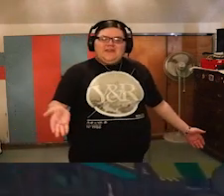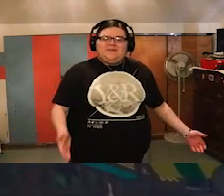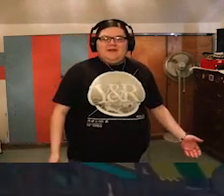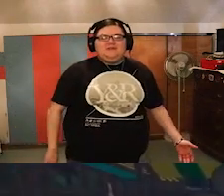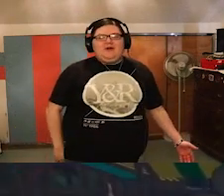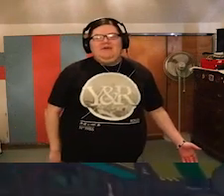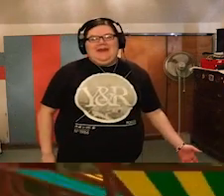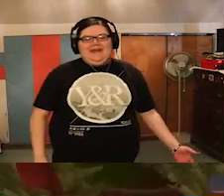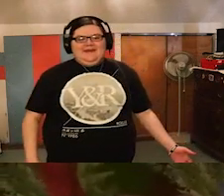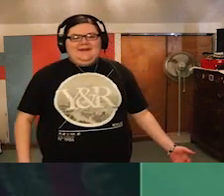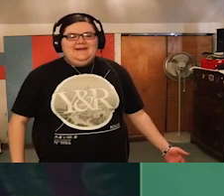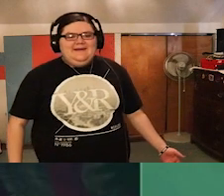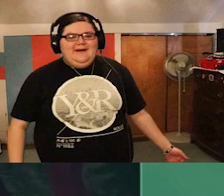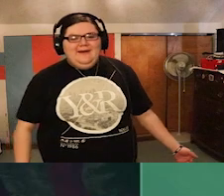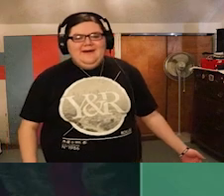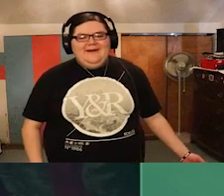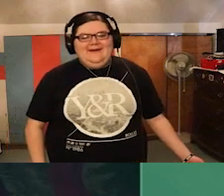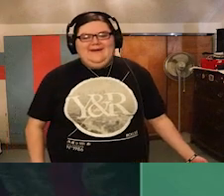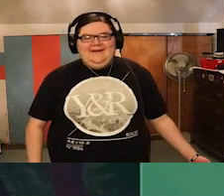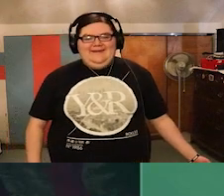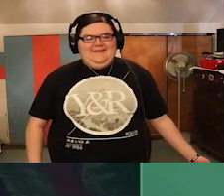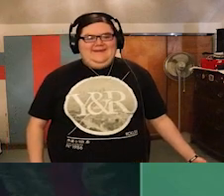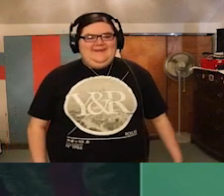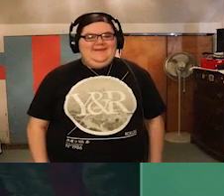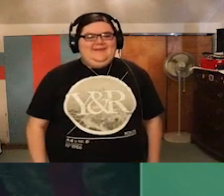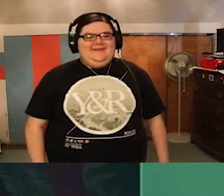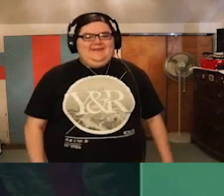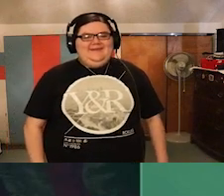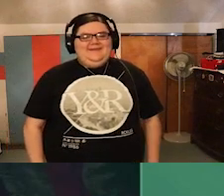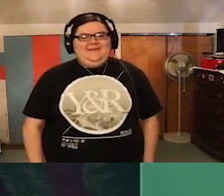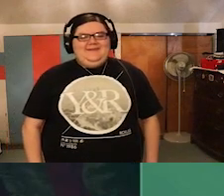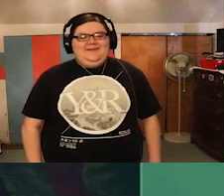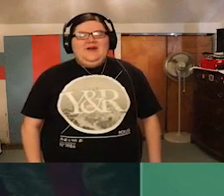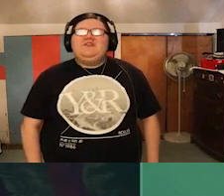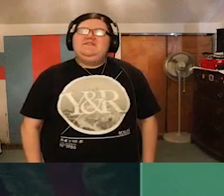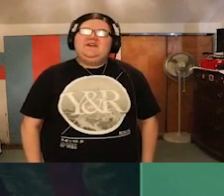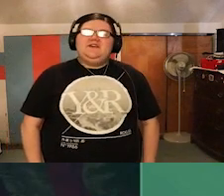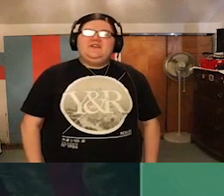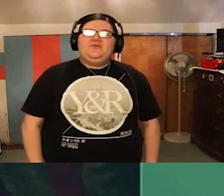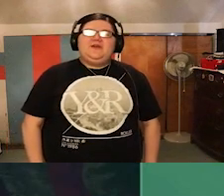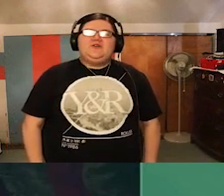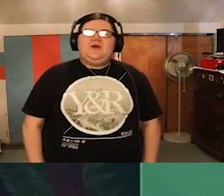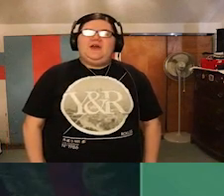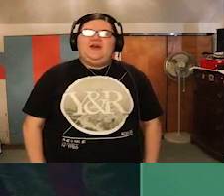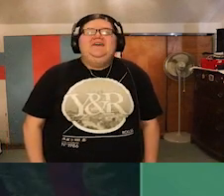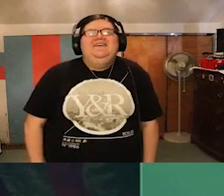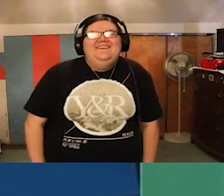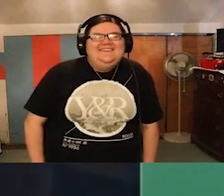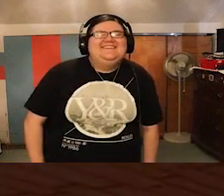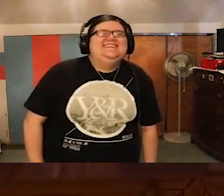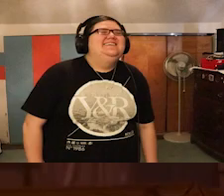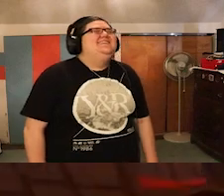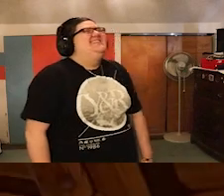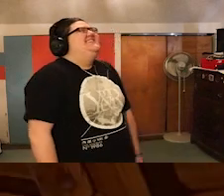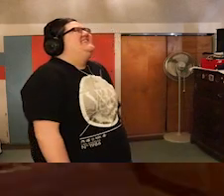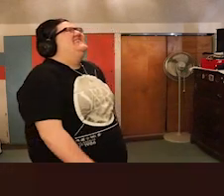say. I saw he was going in. Some kind of magnet you are going over there. Oh, wow. Nah, you lot are. When are we going to get to the rage quit? No, we're letting Josh do things I